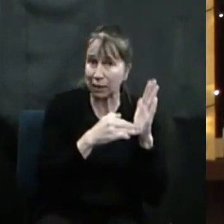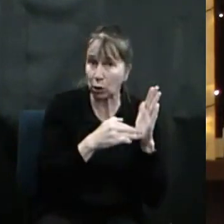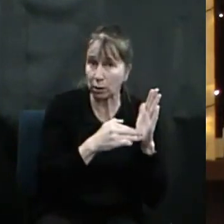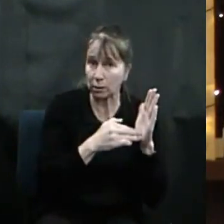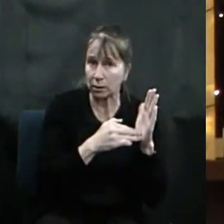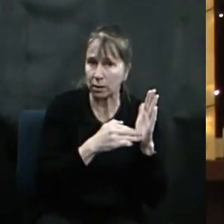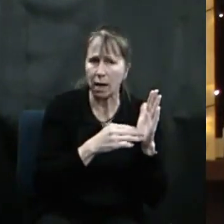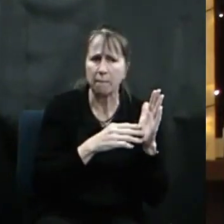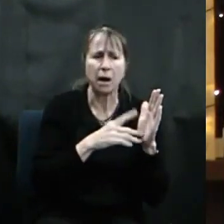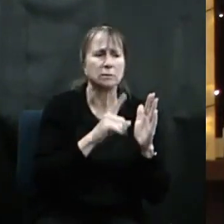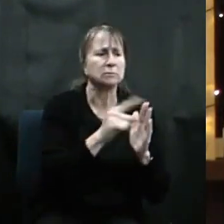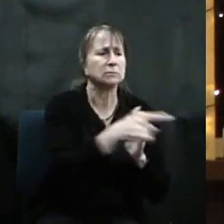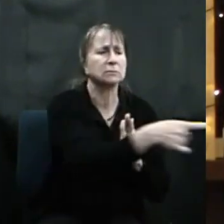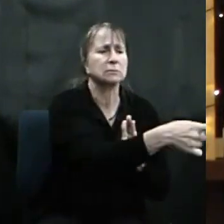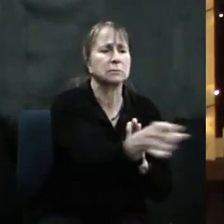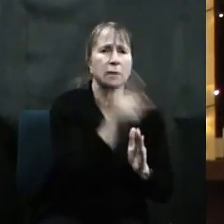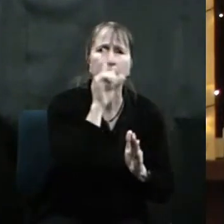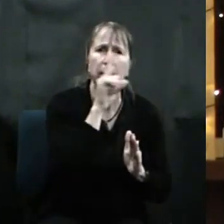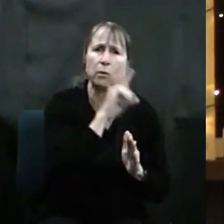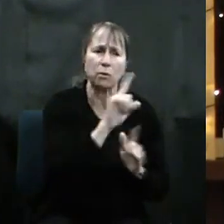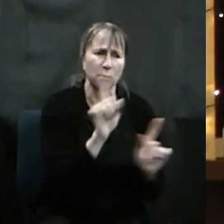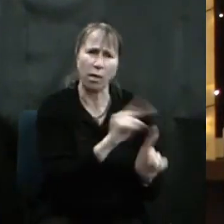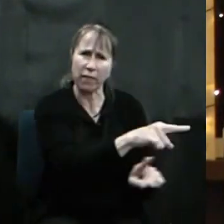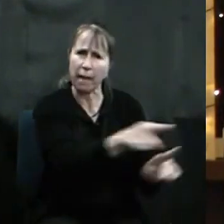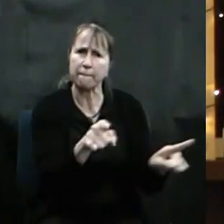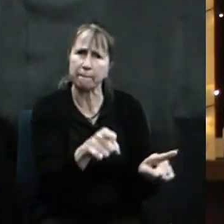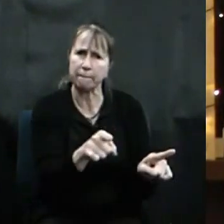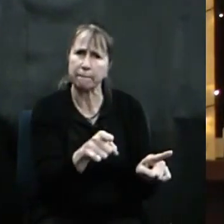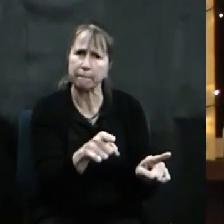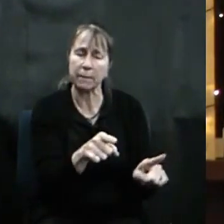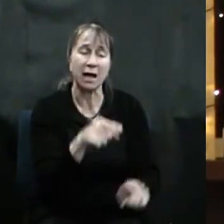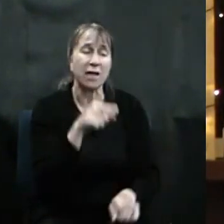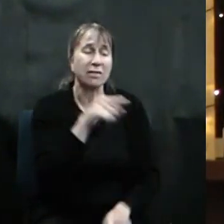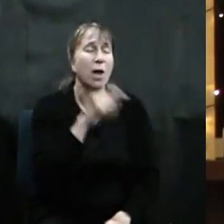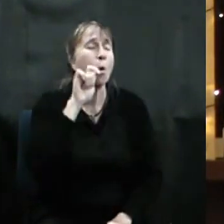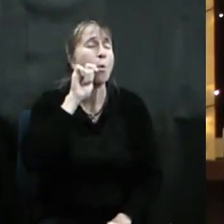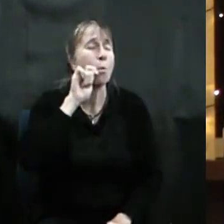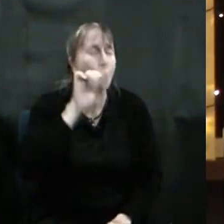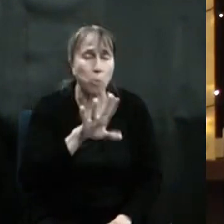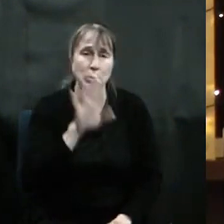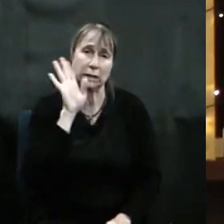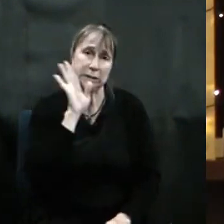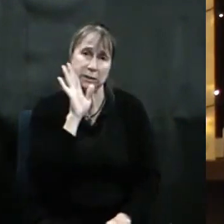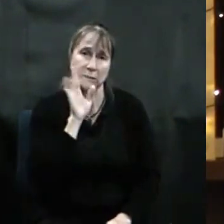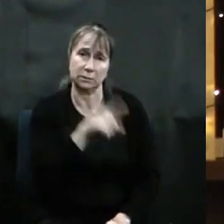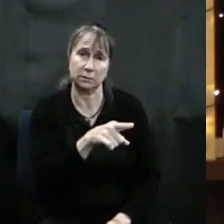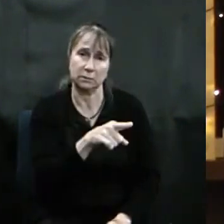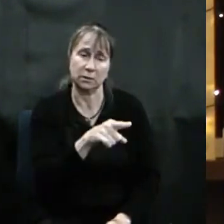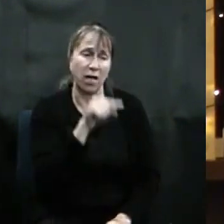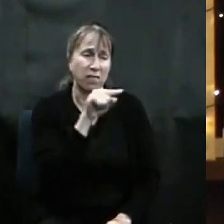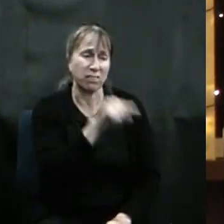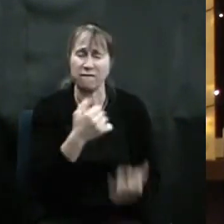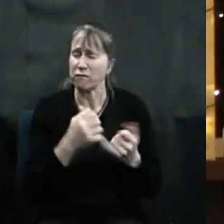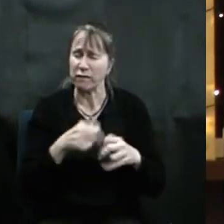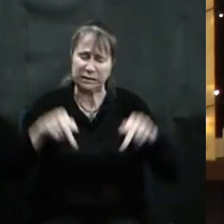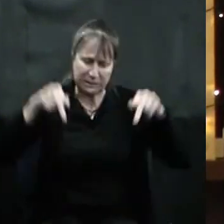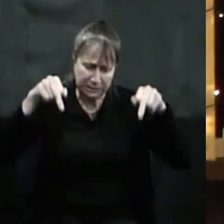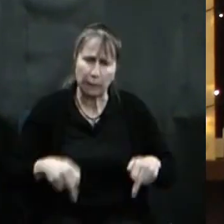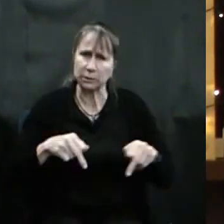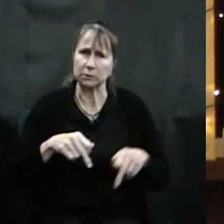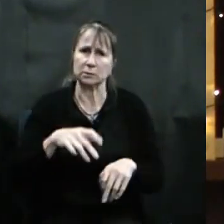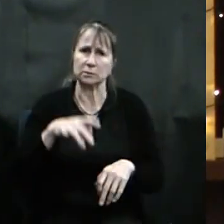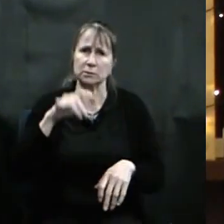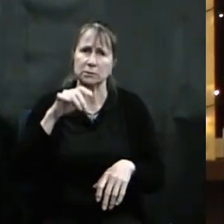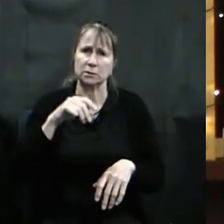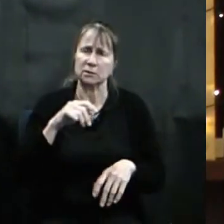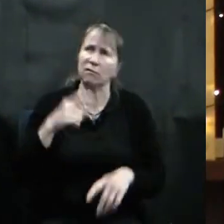about the recipients already, haven't we? They're people who won't listen. We learn they're stubborn and rebellious in verses